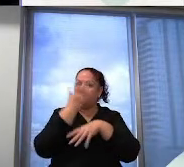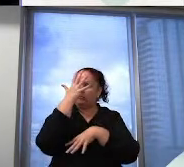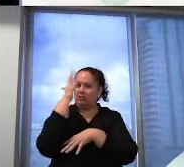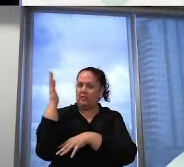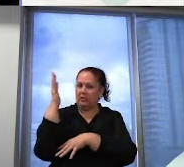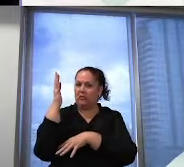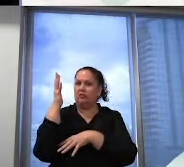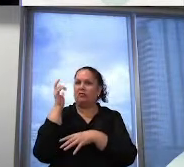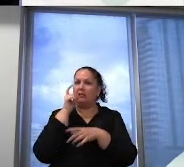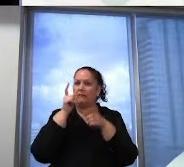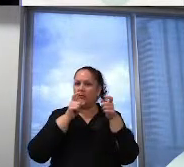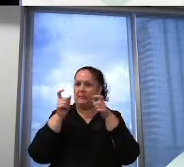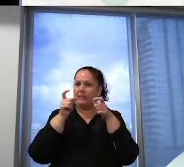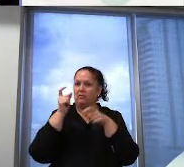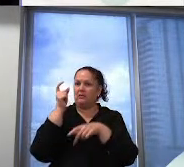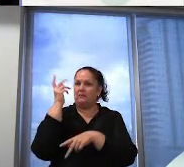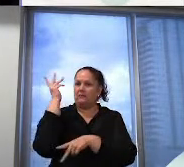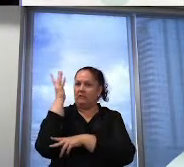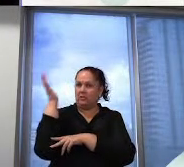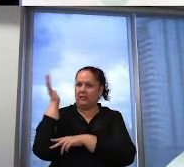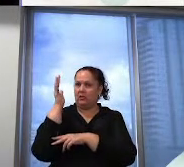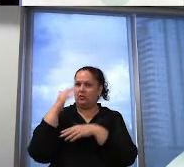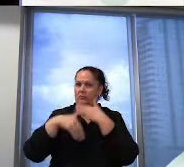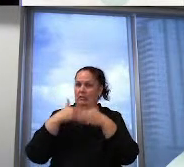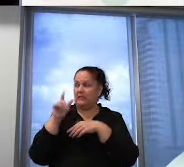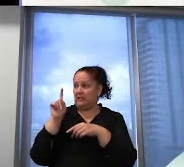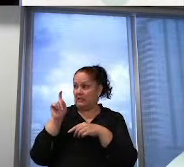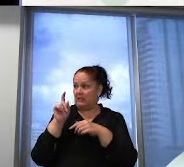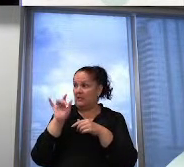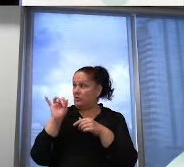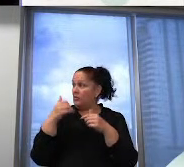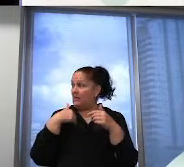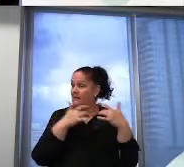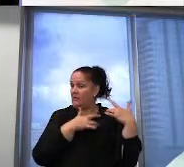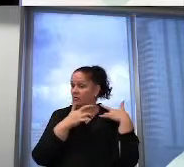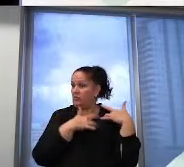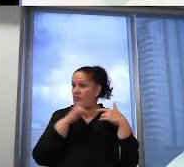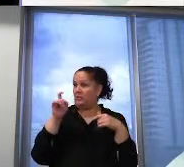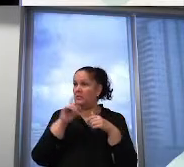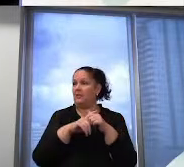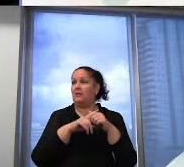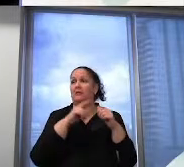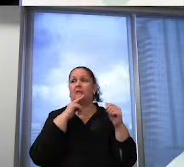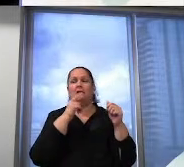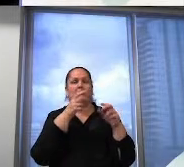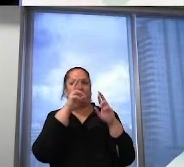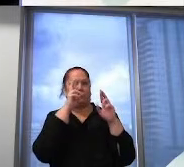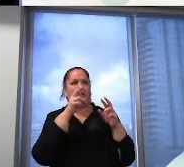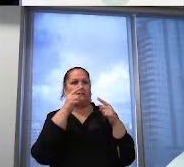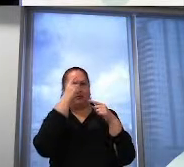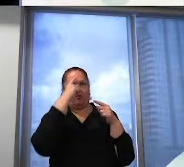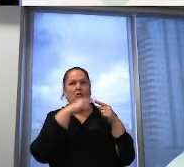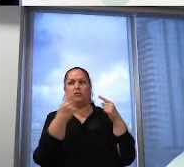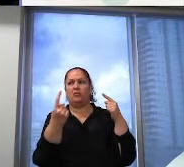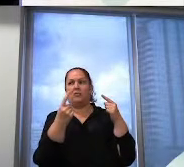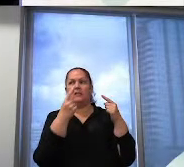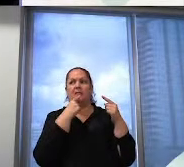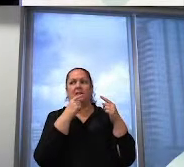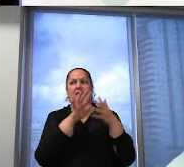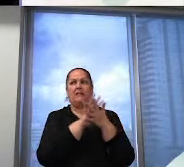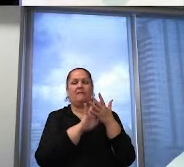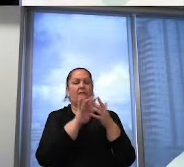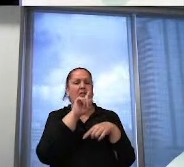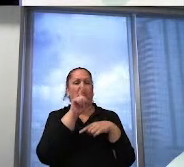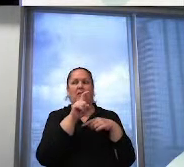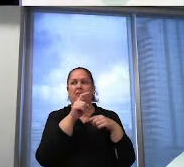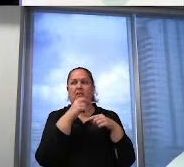maintaining vegetation and for managing vegetation-related processes? Did you have that concern? I'm going to respectfully object. It's a